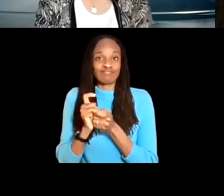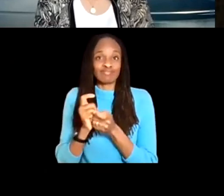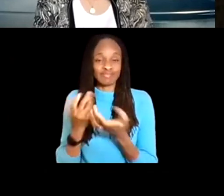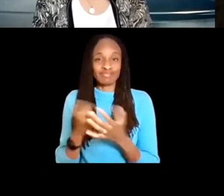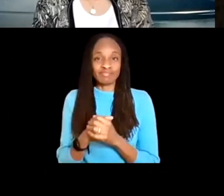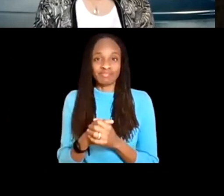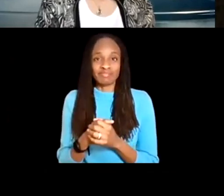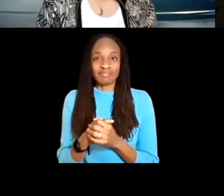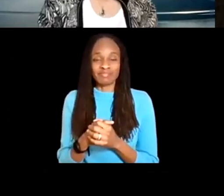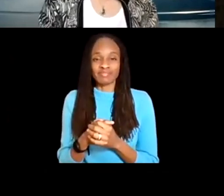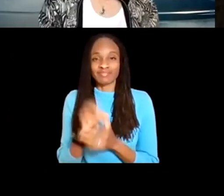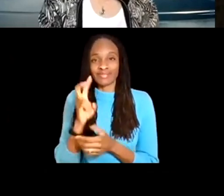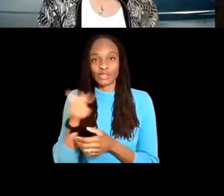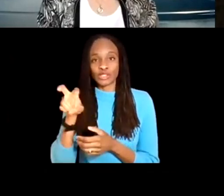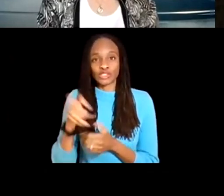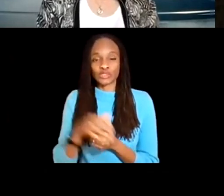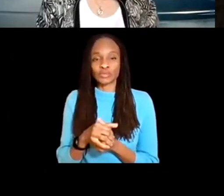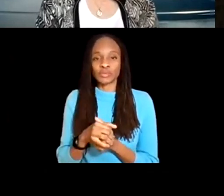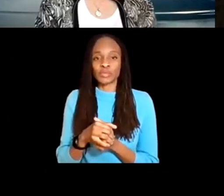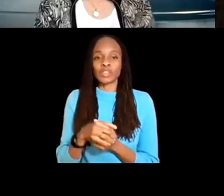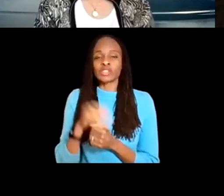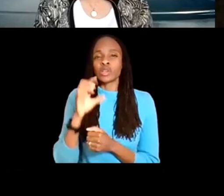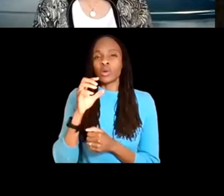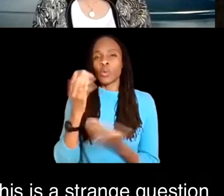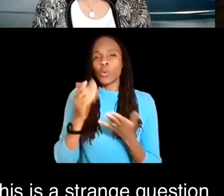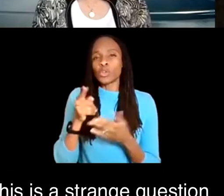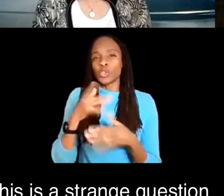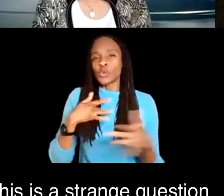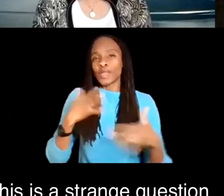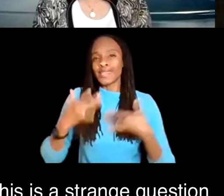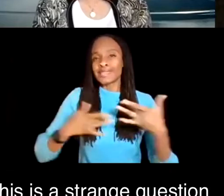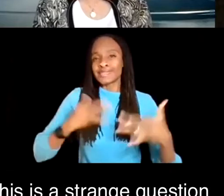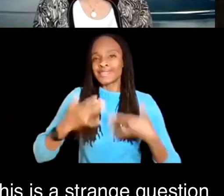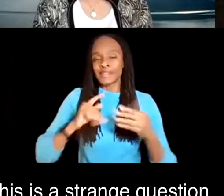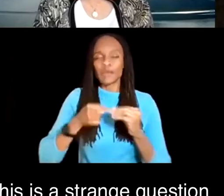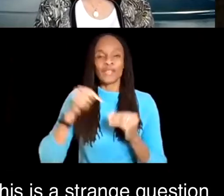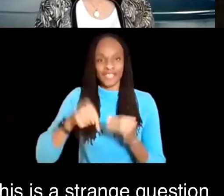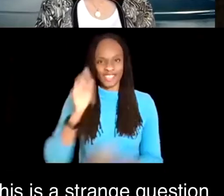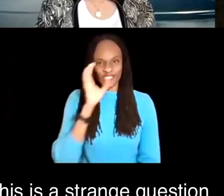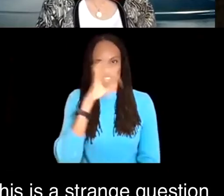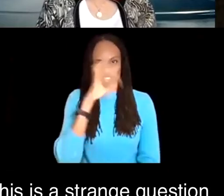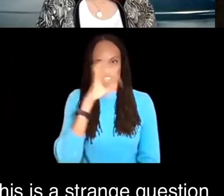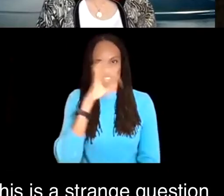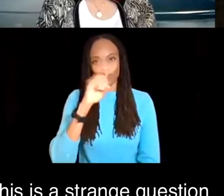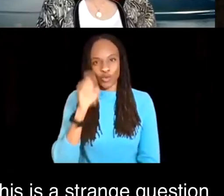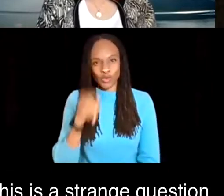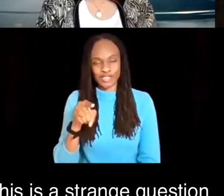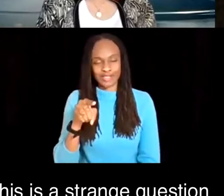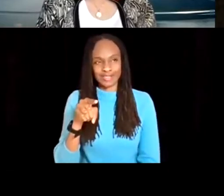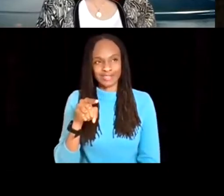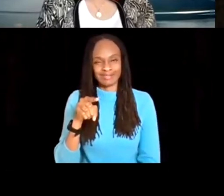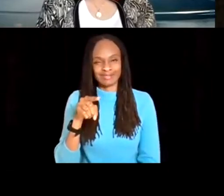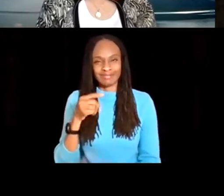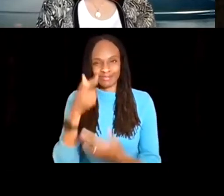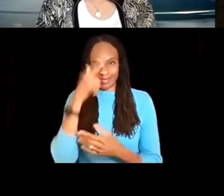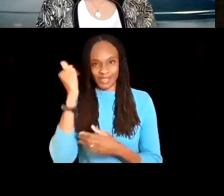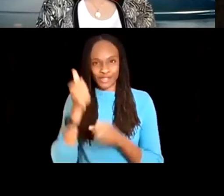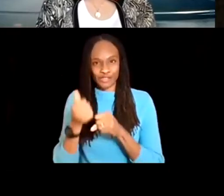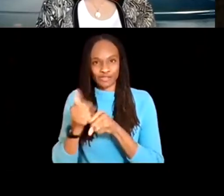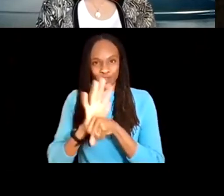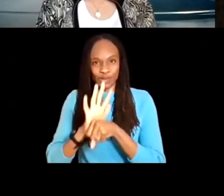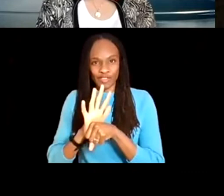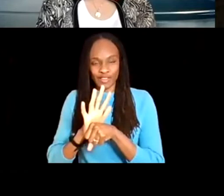So what are you excited about? This is a strange question coming off of coronavirus, but I feel